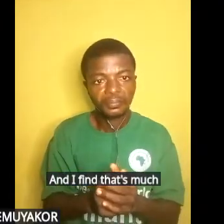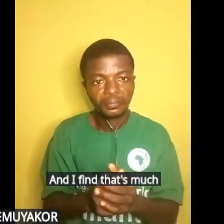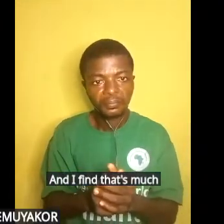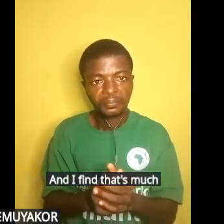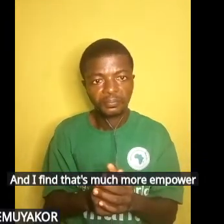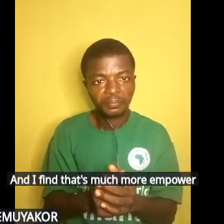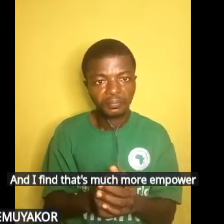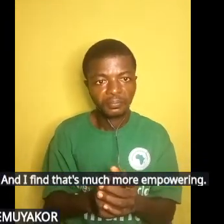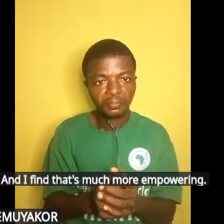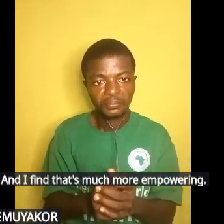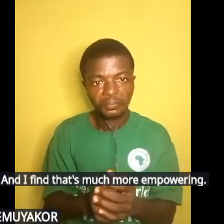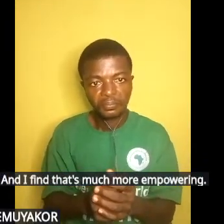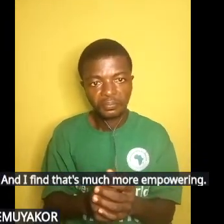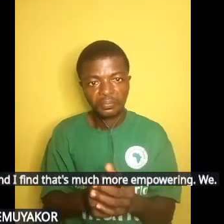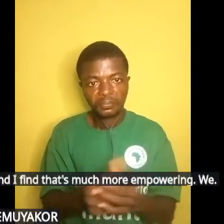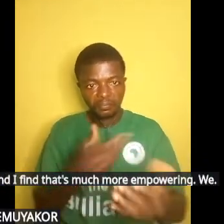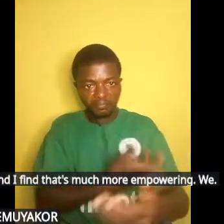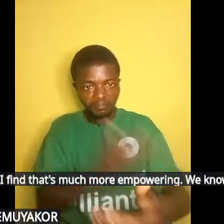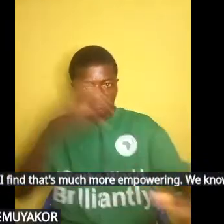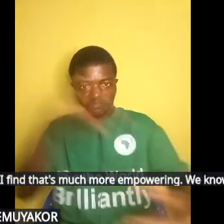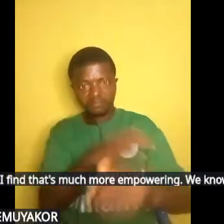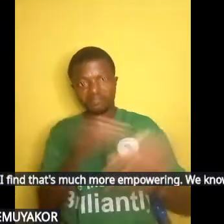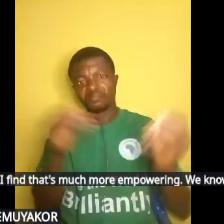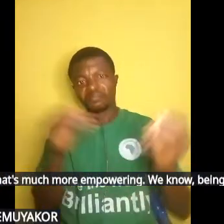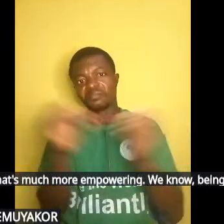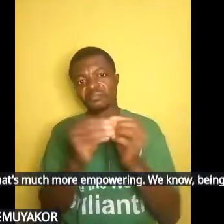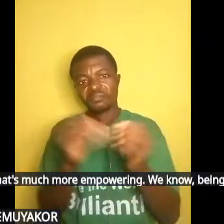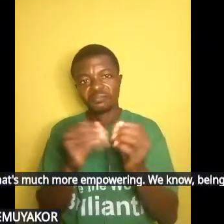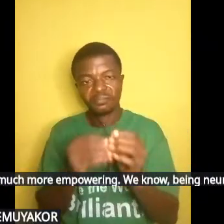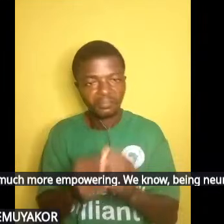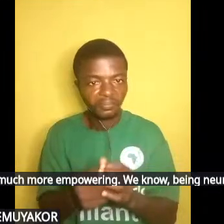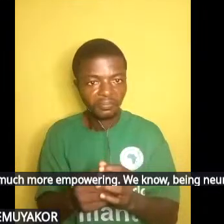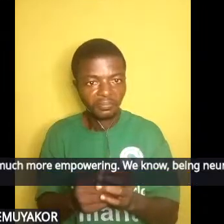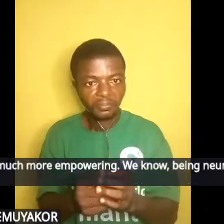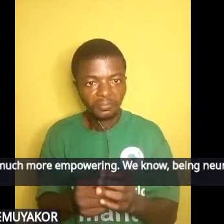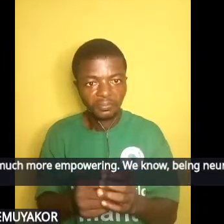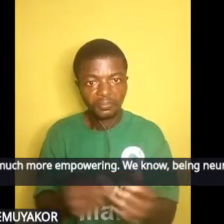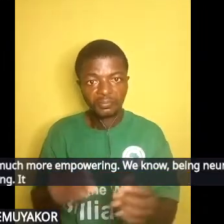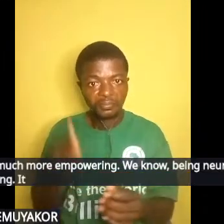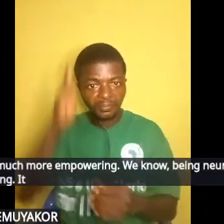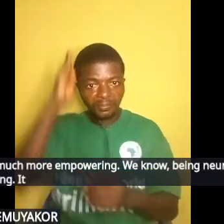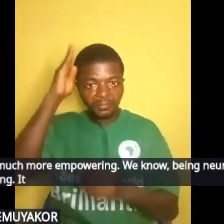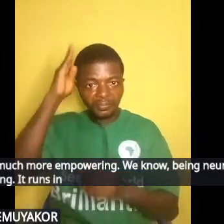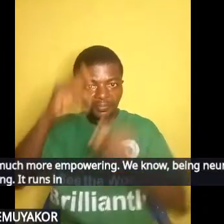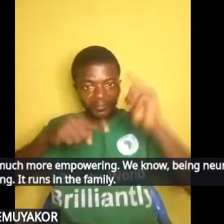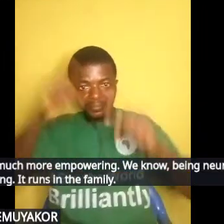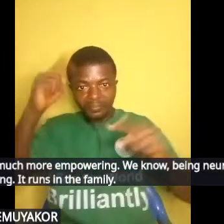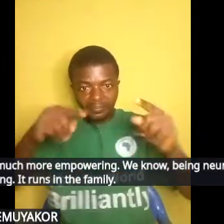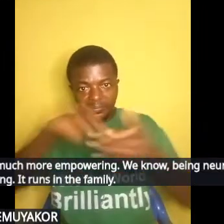empowering. We know being neurodivergent is hereditary, meaning it runs in the family,